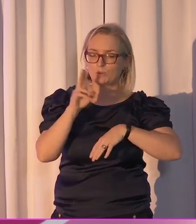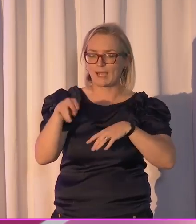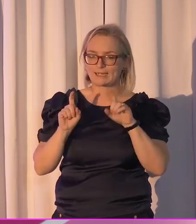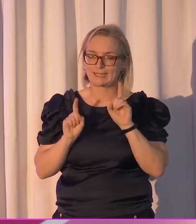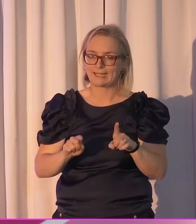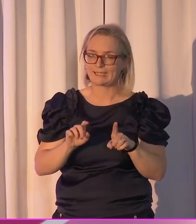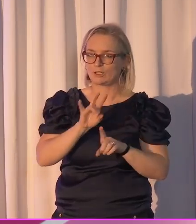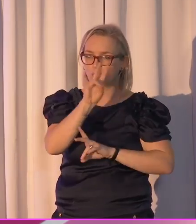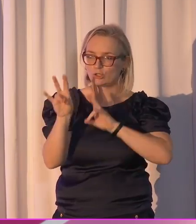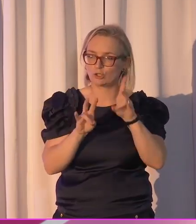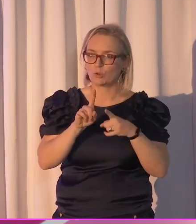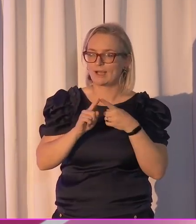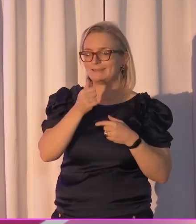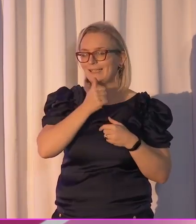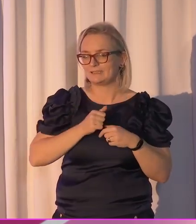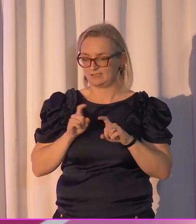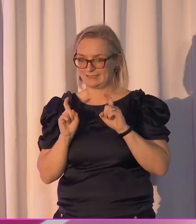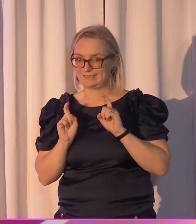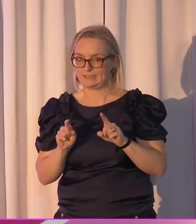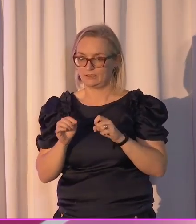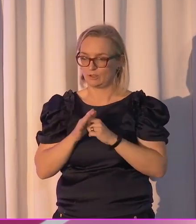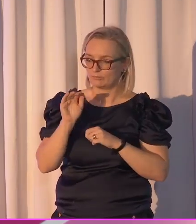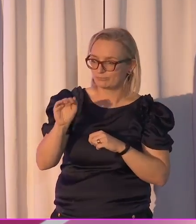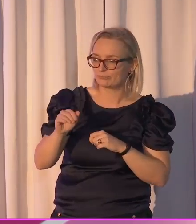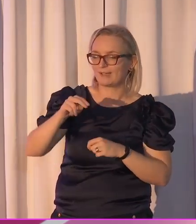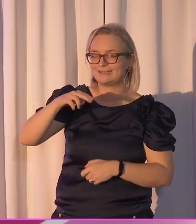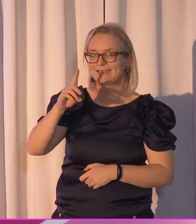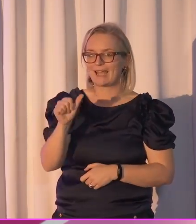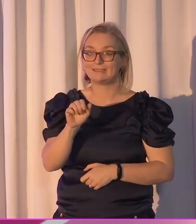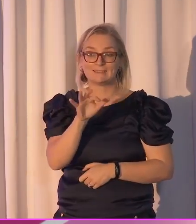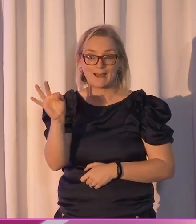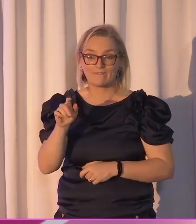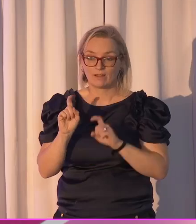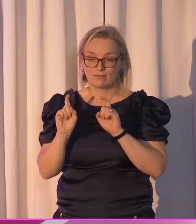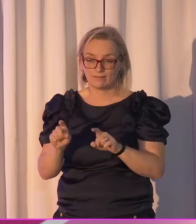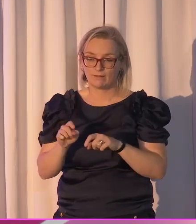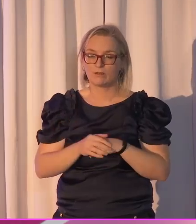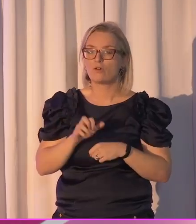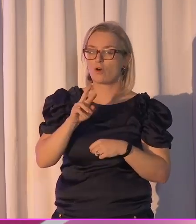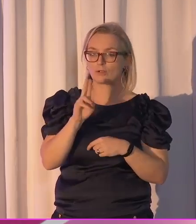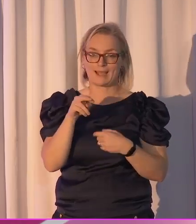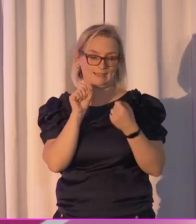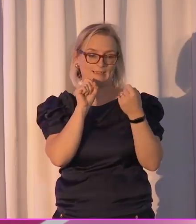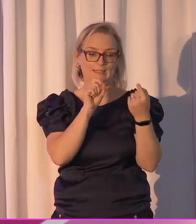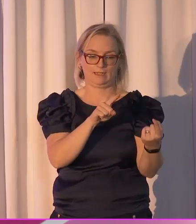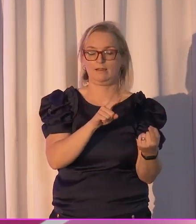the bottom of your screen to alert an NDA member of staff, or you can email the